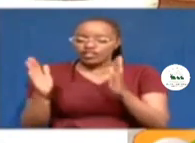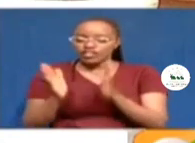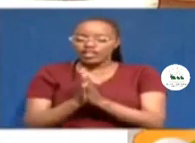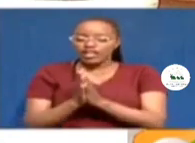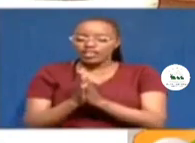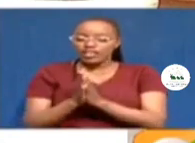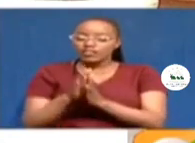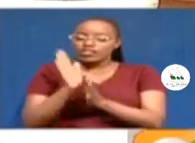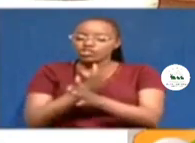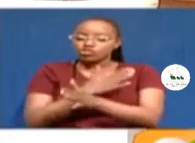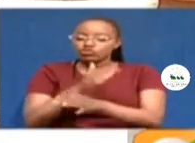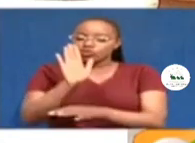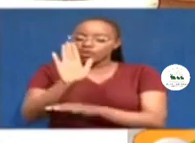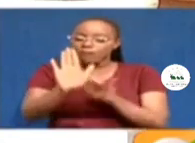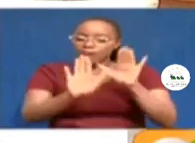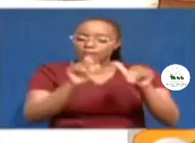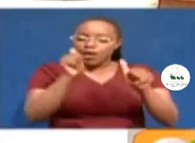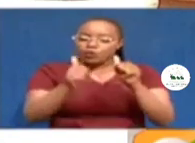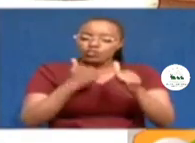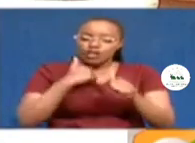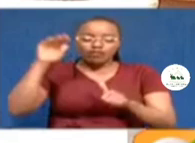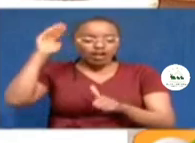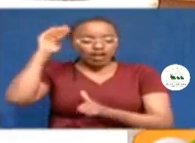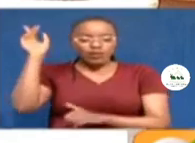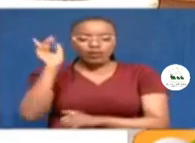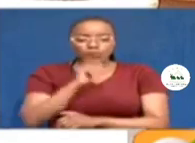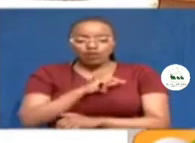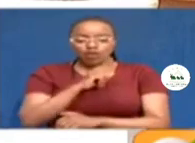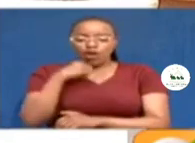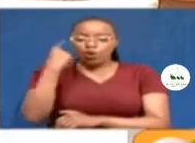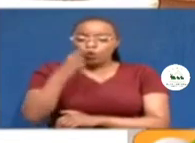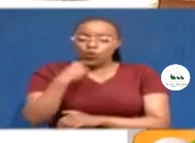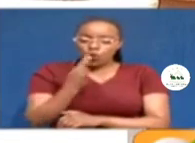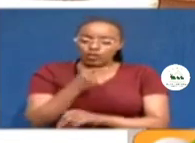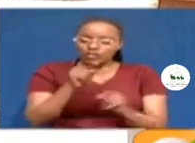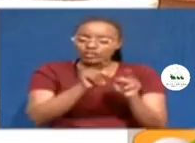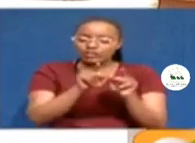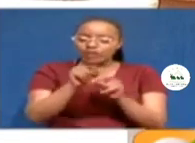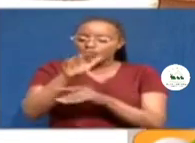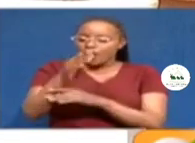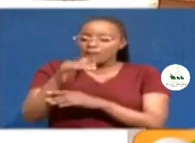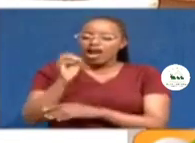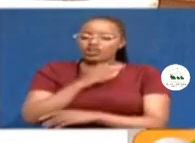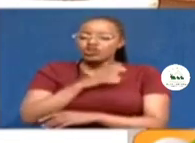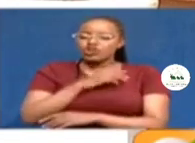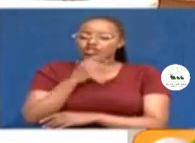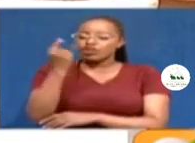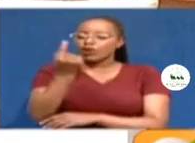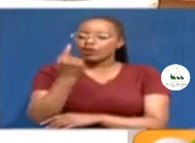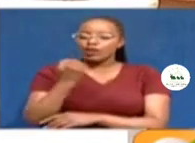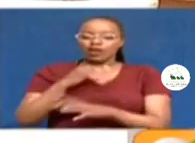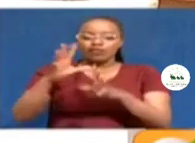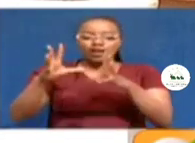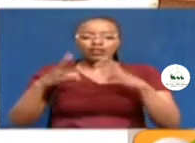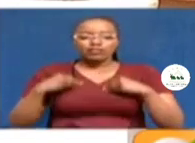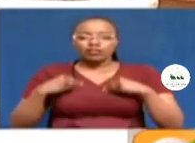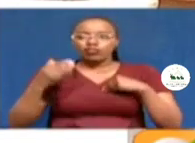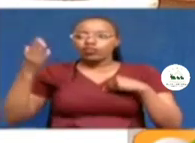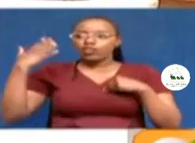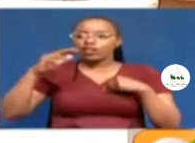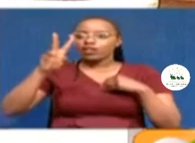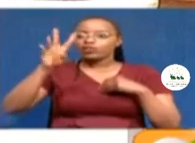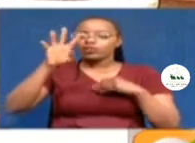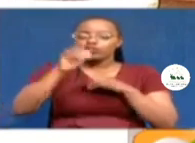whose songs we have heard, whose cacophony of noise we have entertained for the last